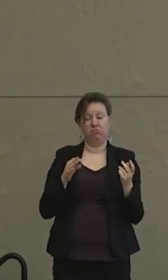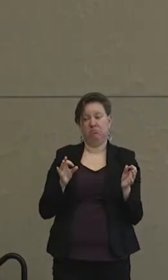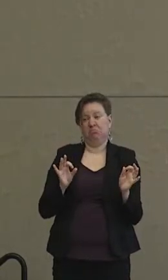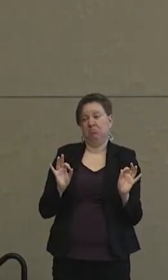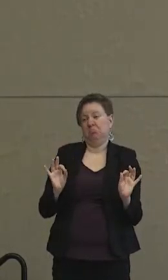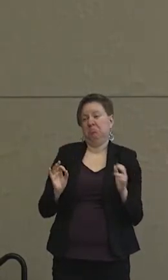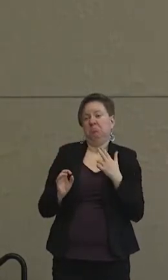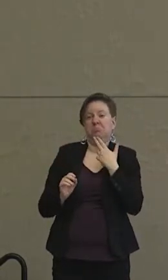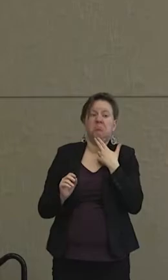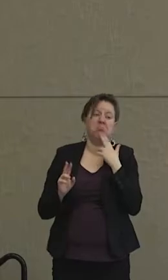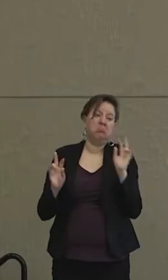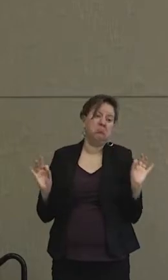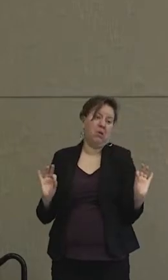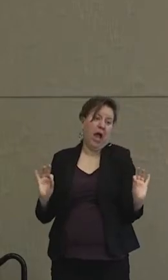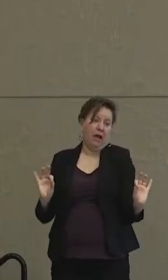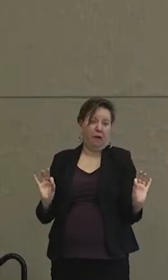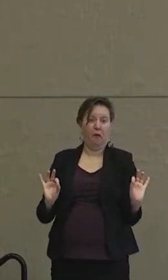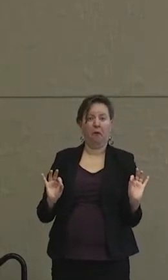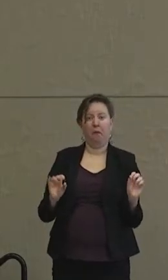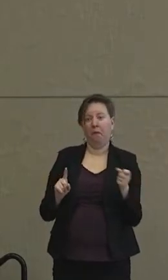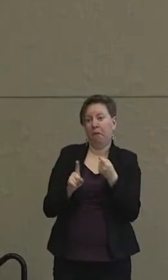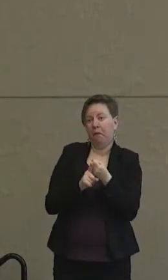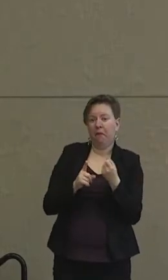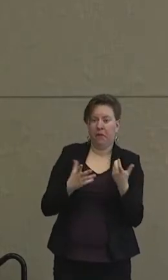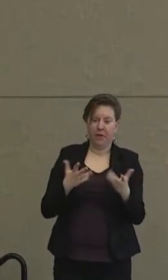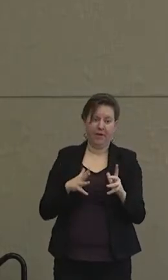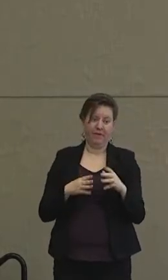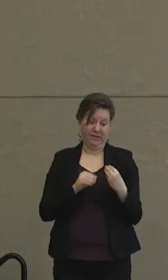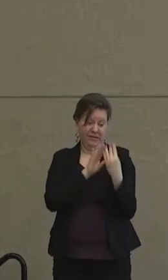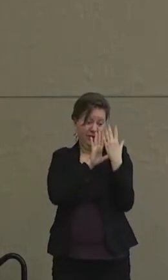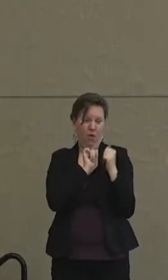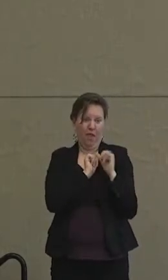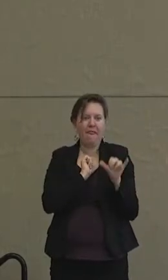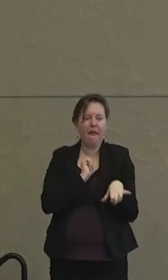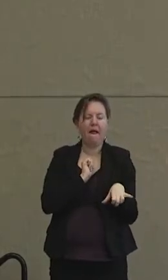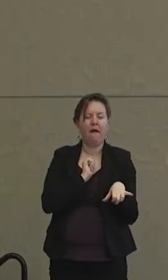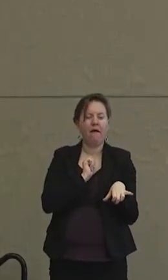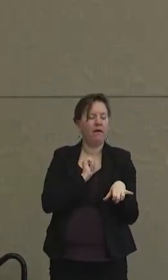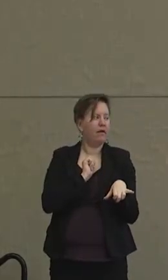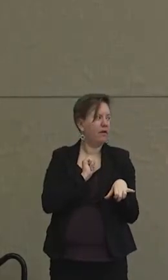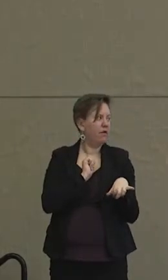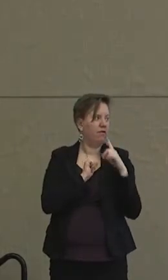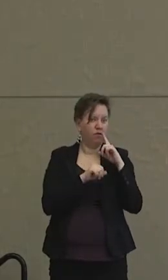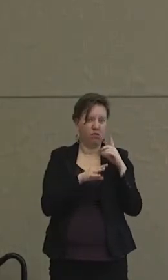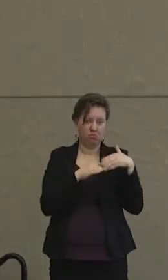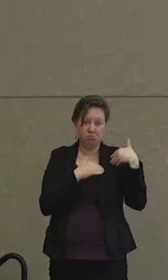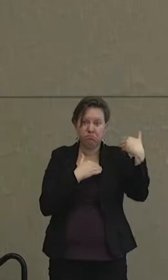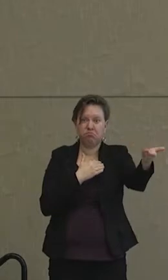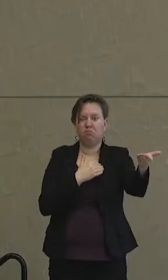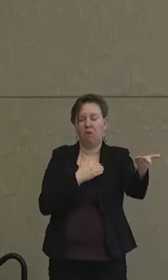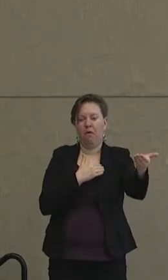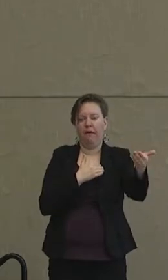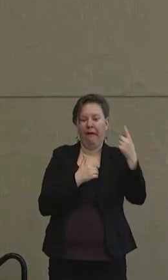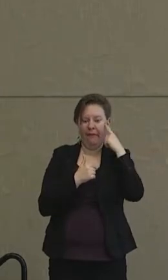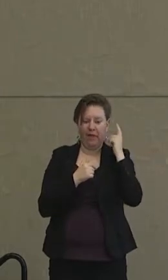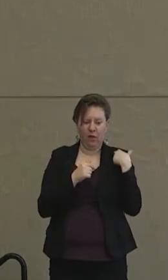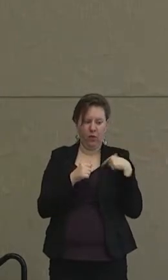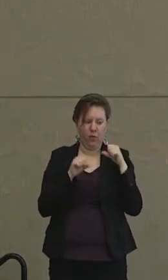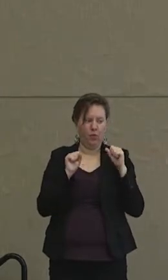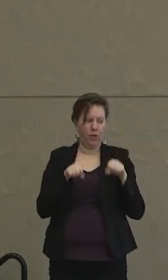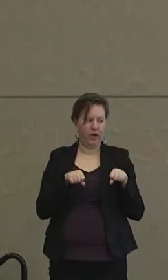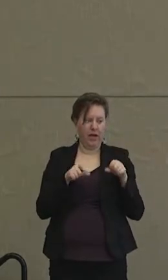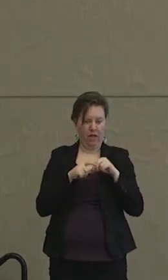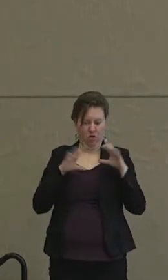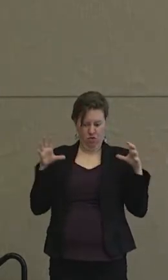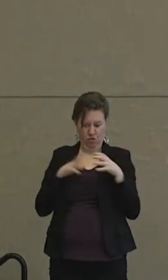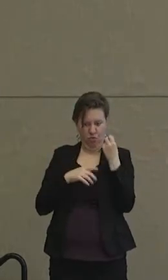minor infractions. I mean, we're gonna have to deal with that for a while. I think we in the